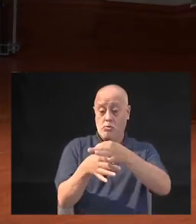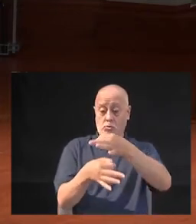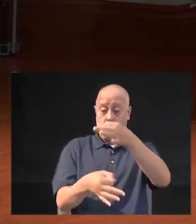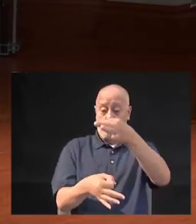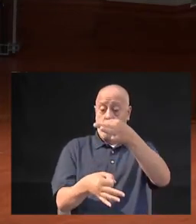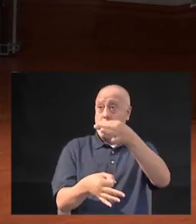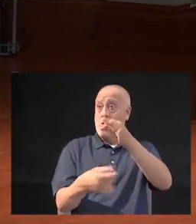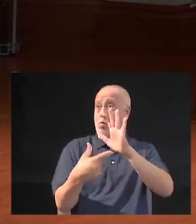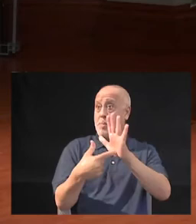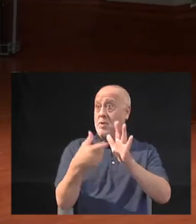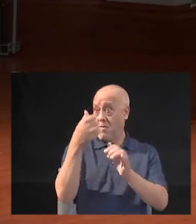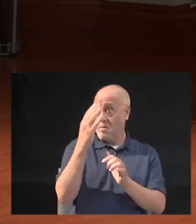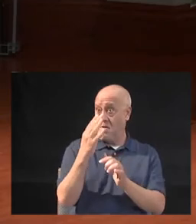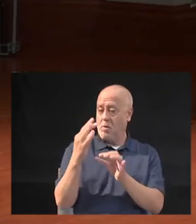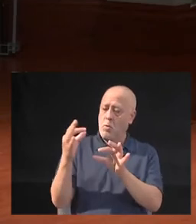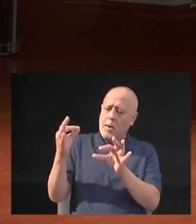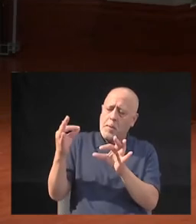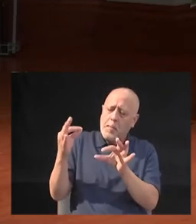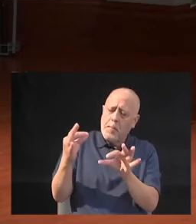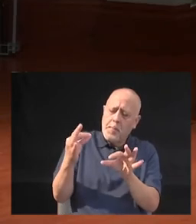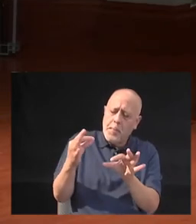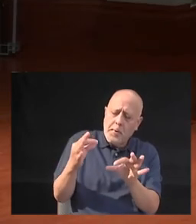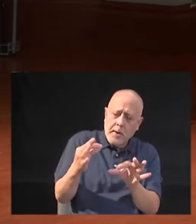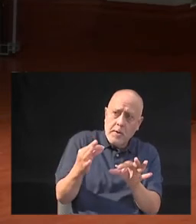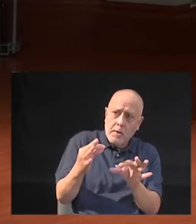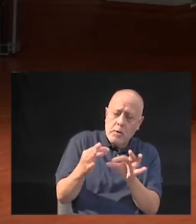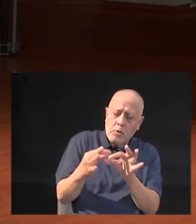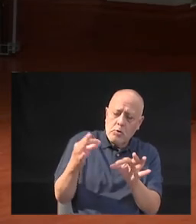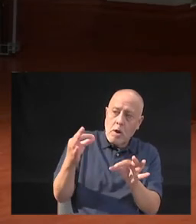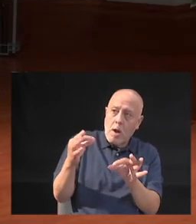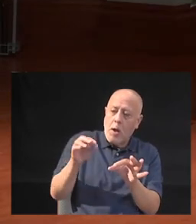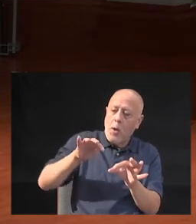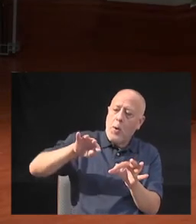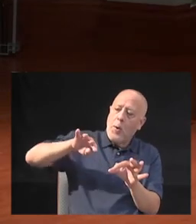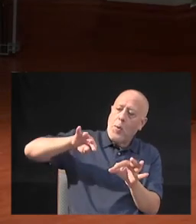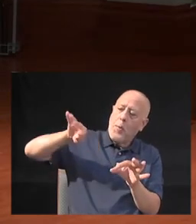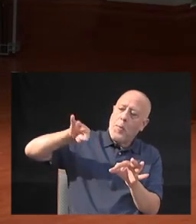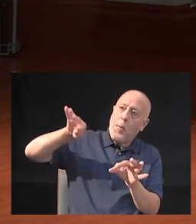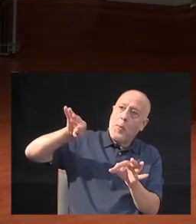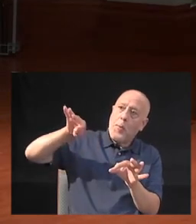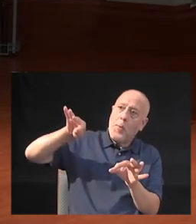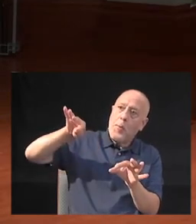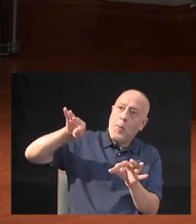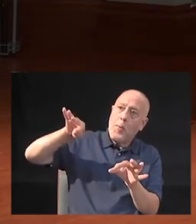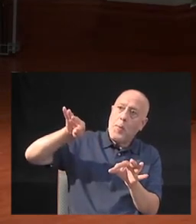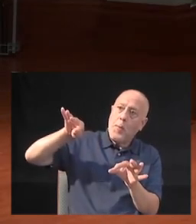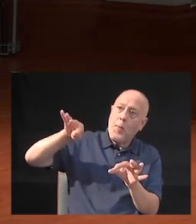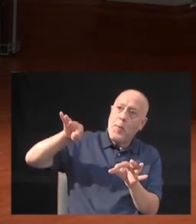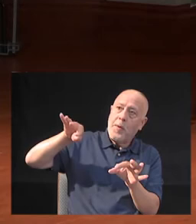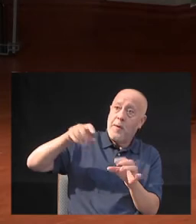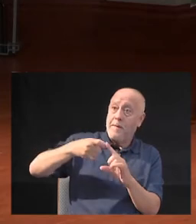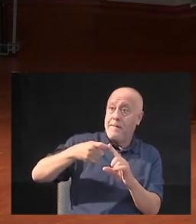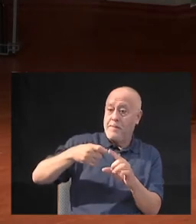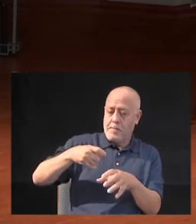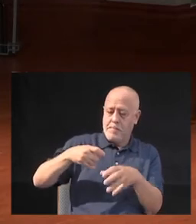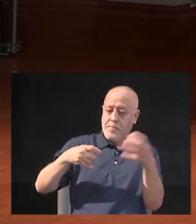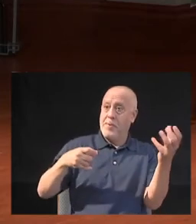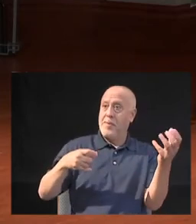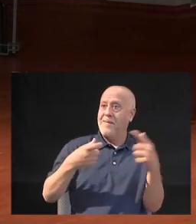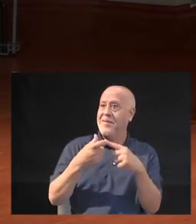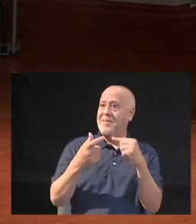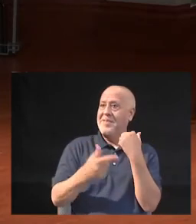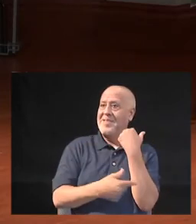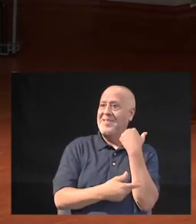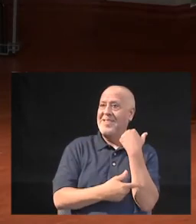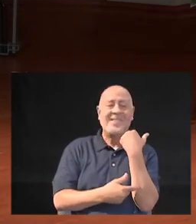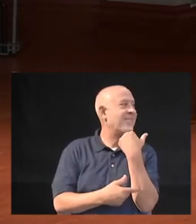God, we can put this straw in here and we can release you from the temptation. Now I'm just going to